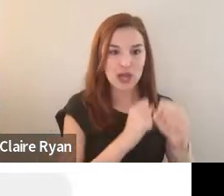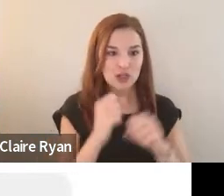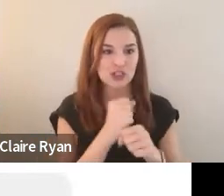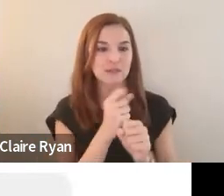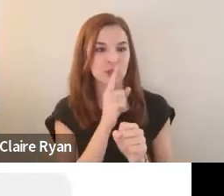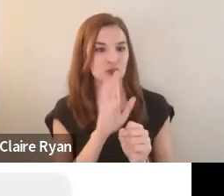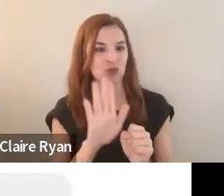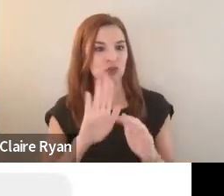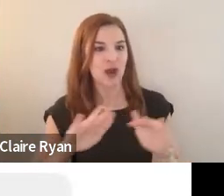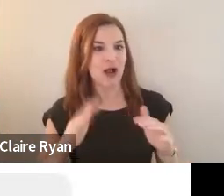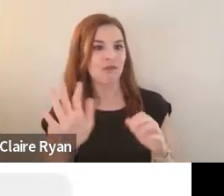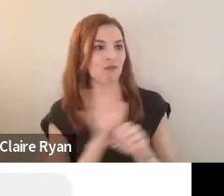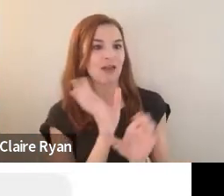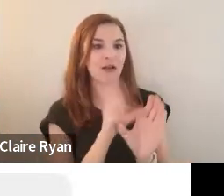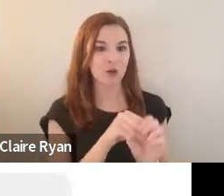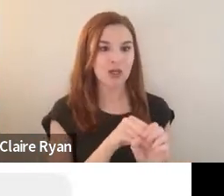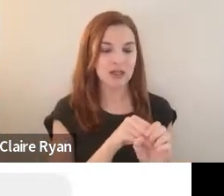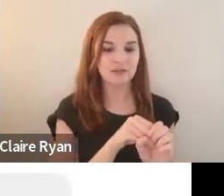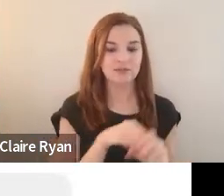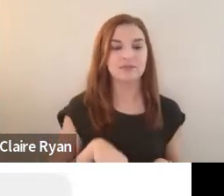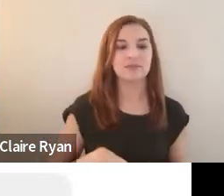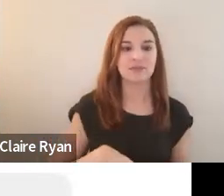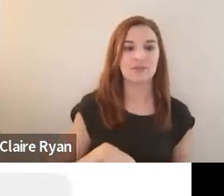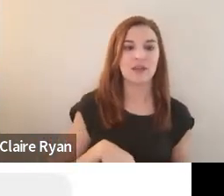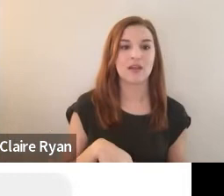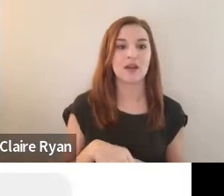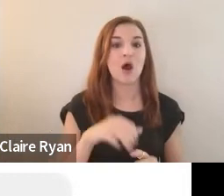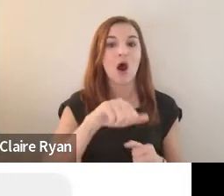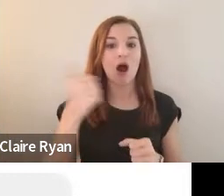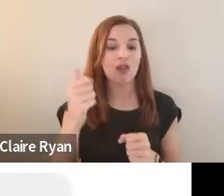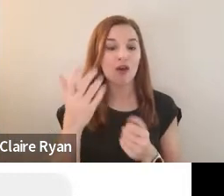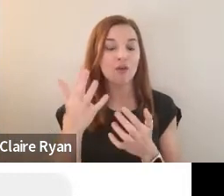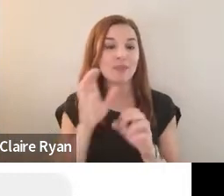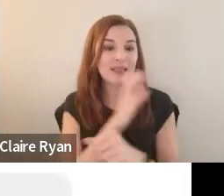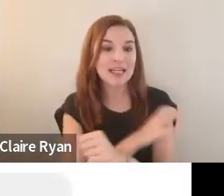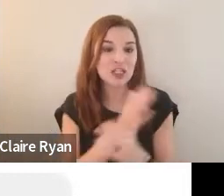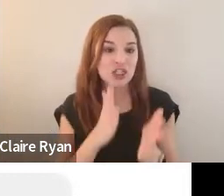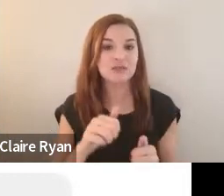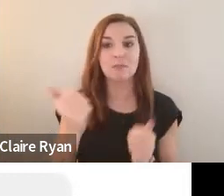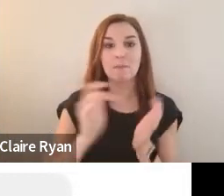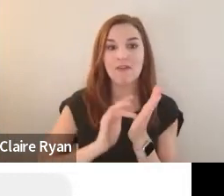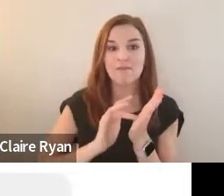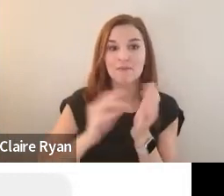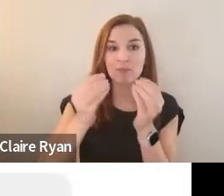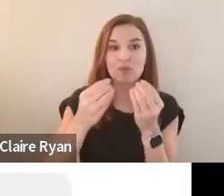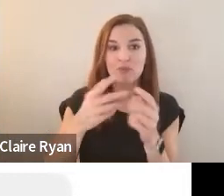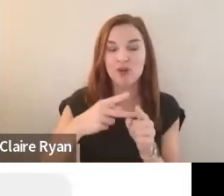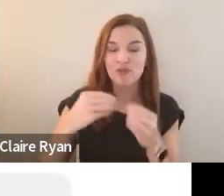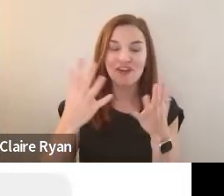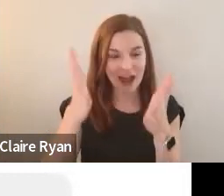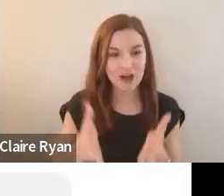them and show them how to use visual strategies to make sure that their child is fully included in conversations.